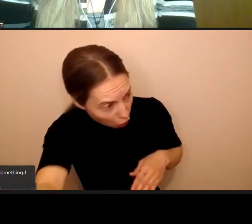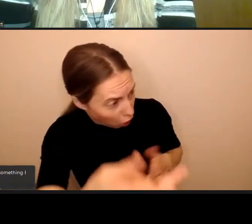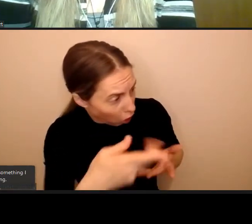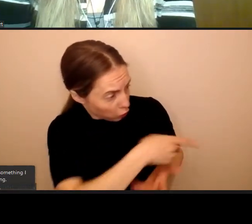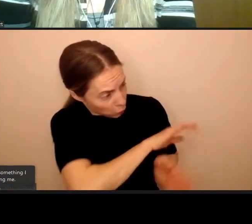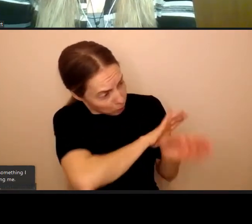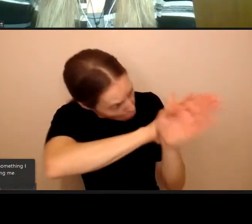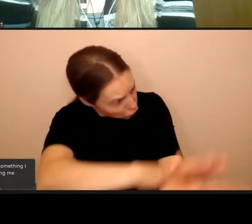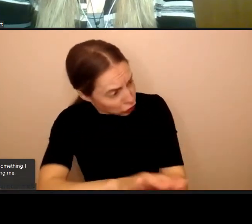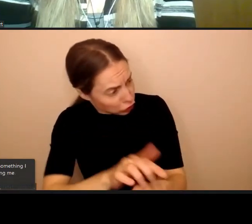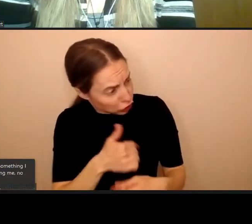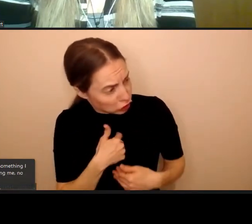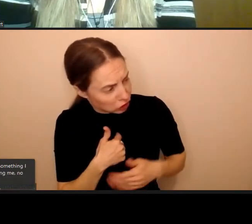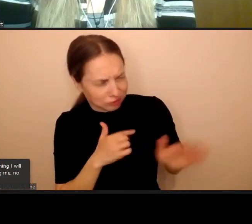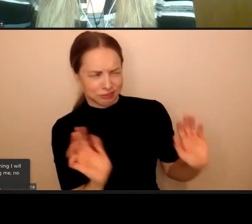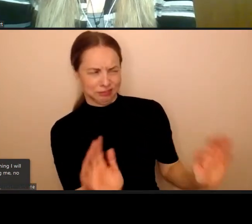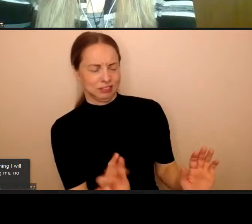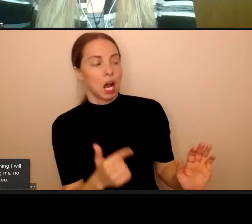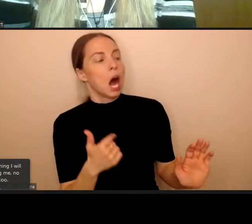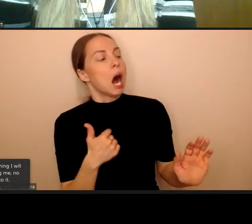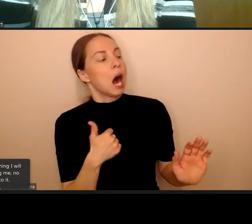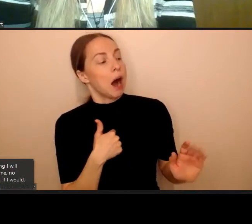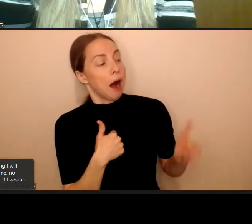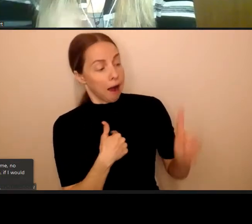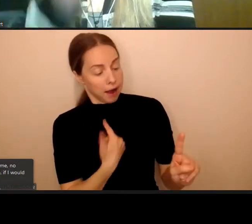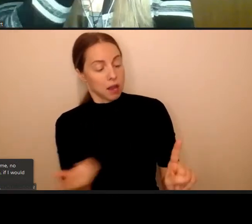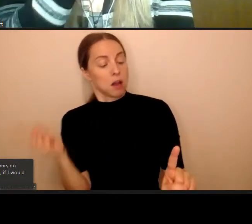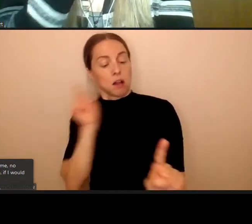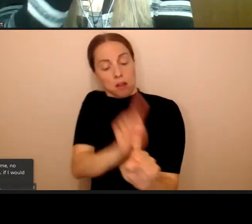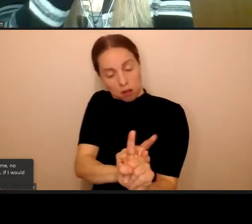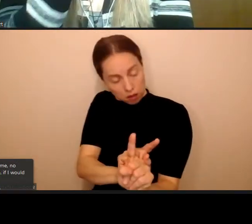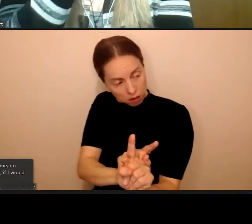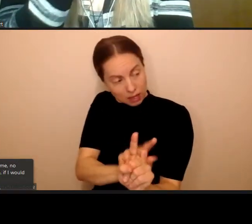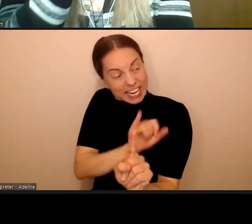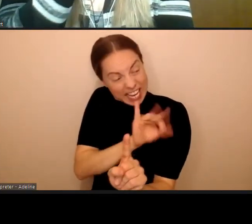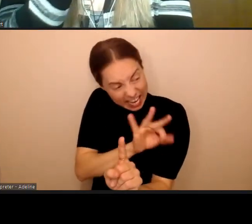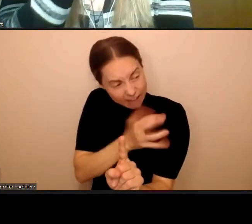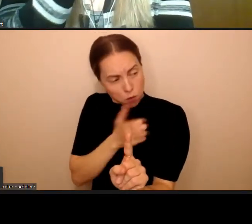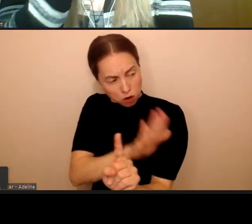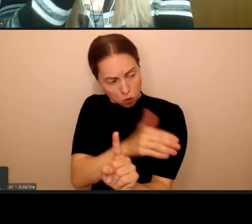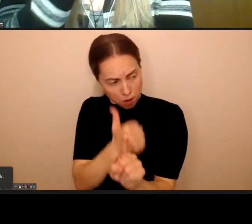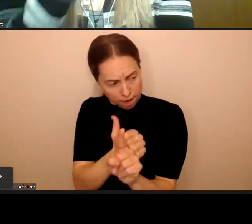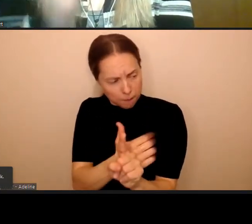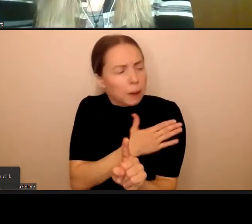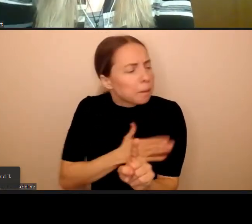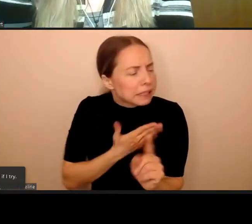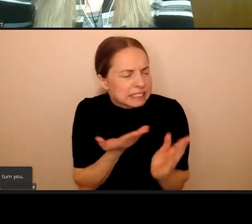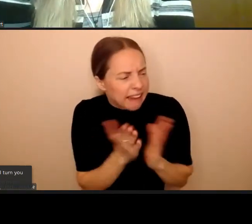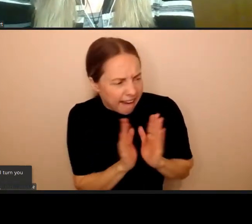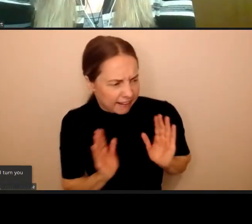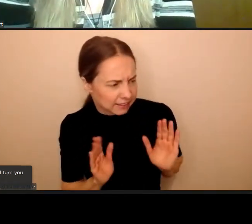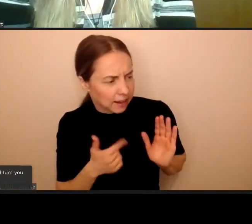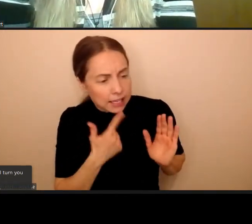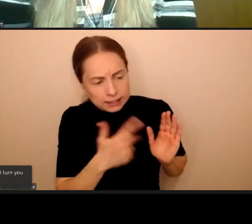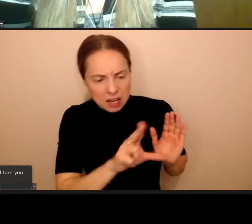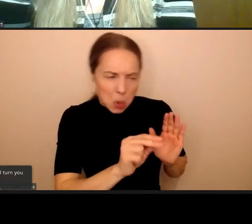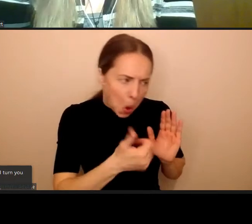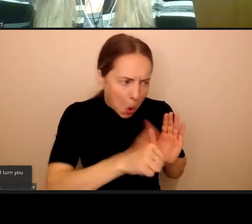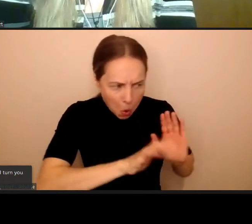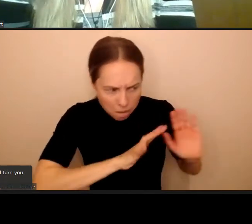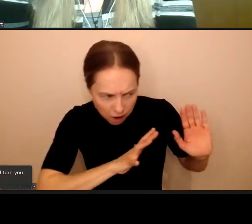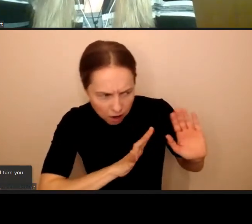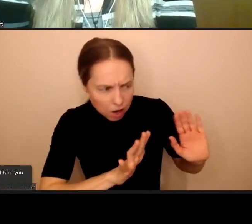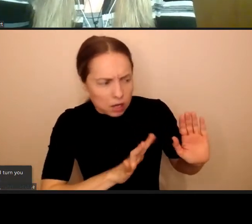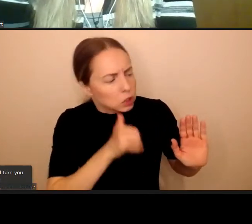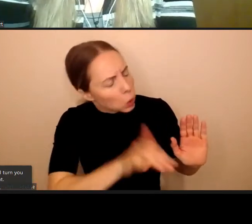pushing me, no, that's not how it works. I hold on to you. If I would like your help, please just come up and ask. And if I turn you down, don't get upset. But if